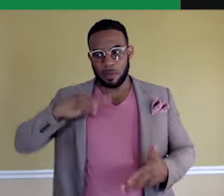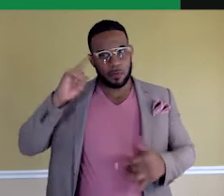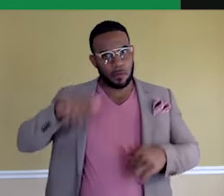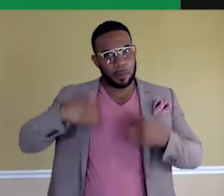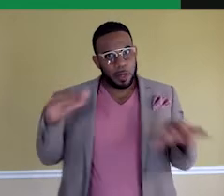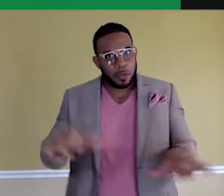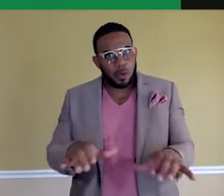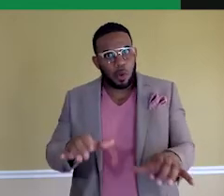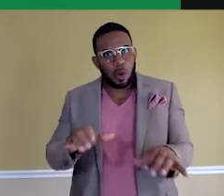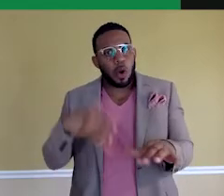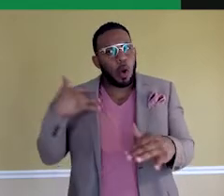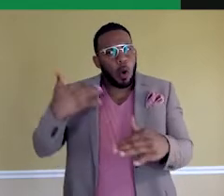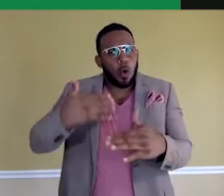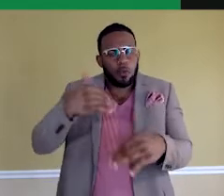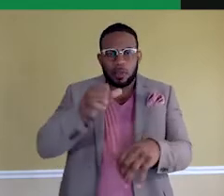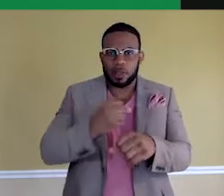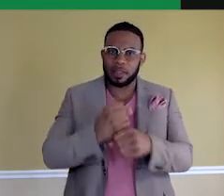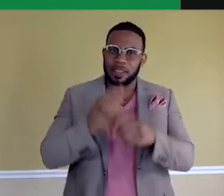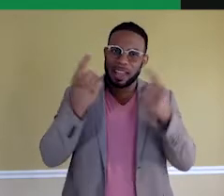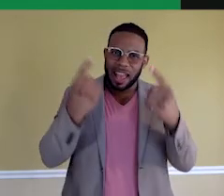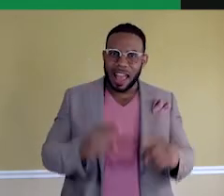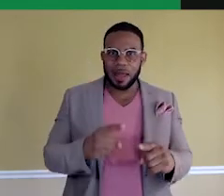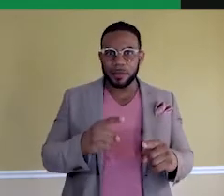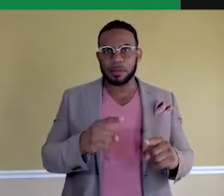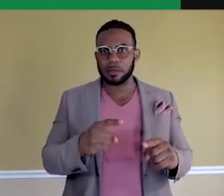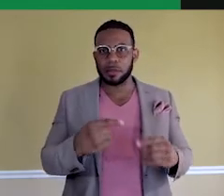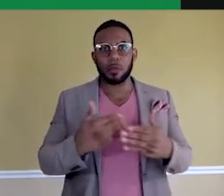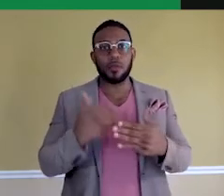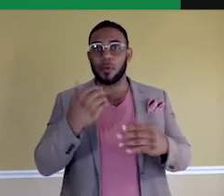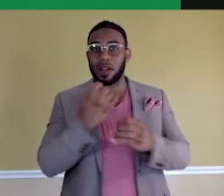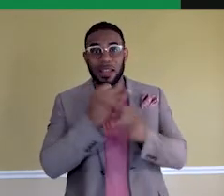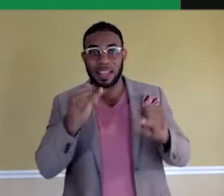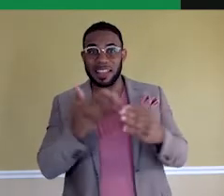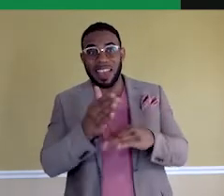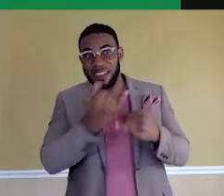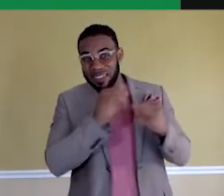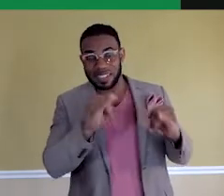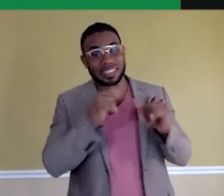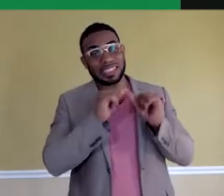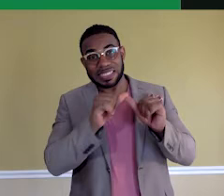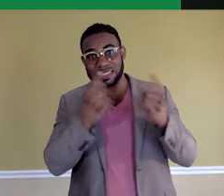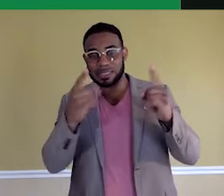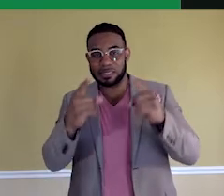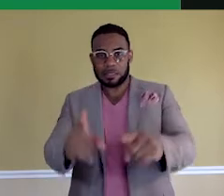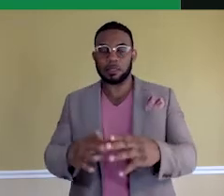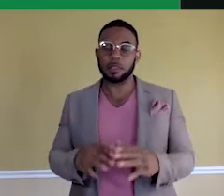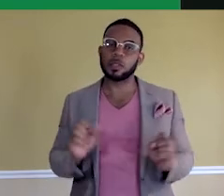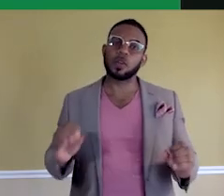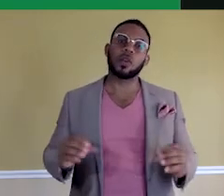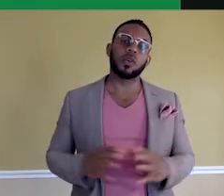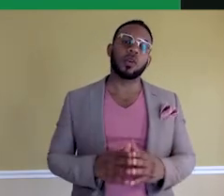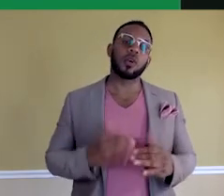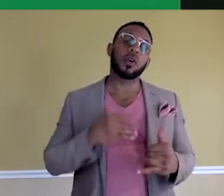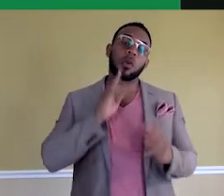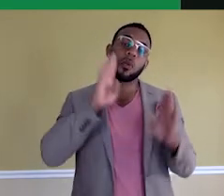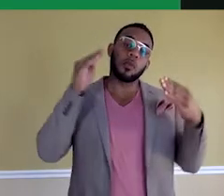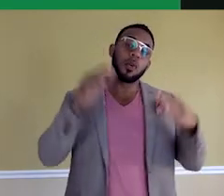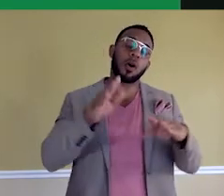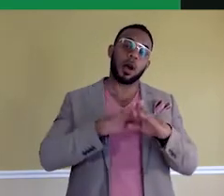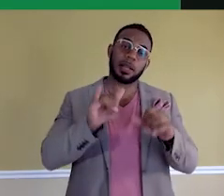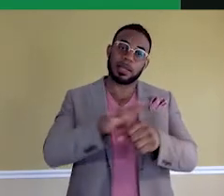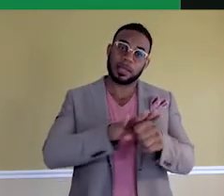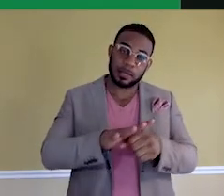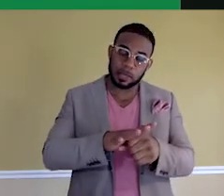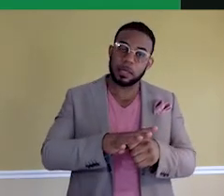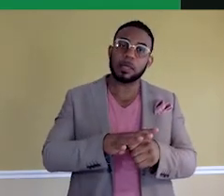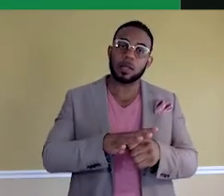been doing over the years that happened before independence, even after independence, that's continued to happen. So I'm going to be focusing on these